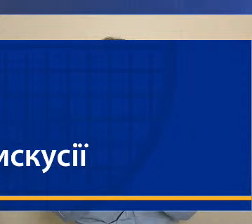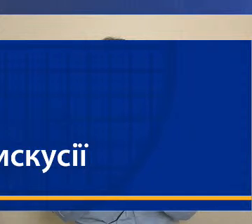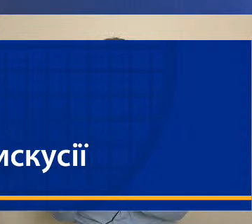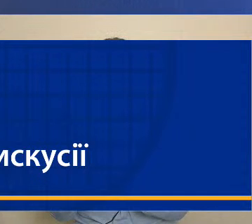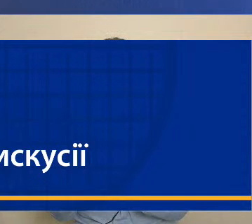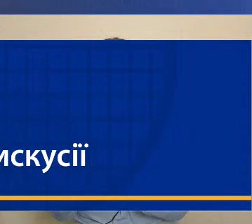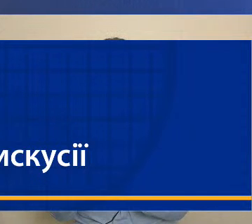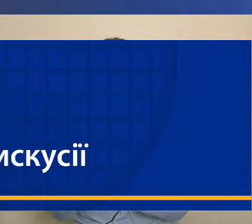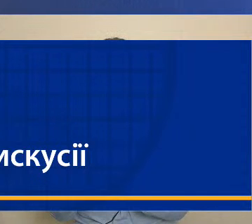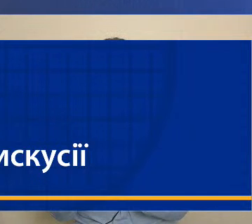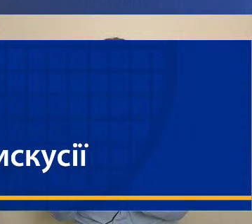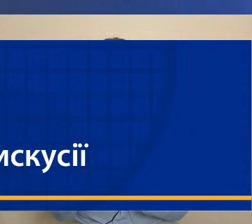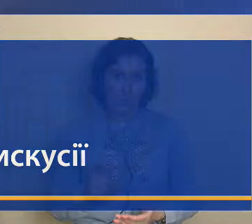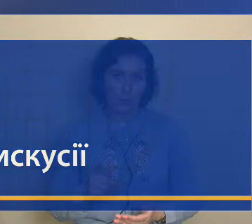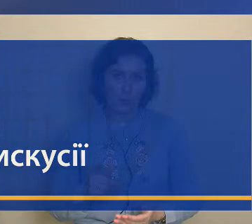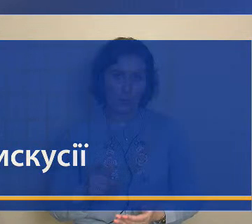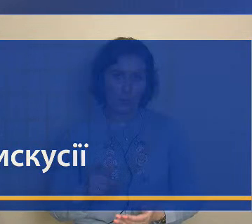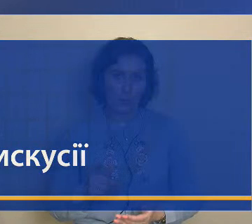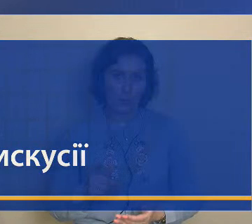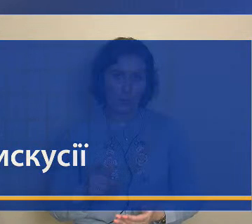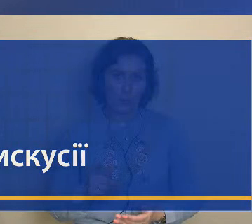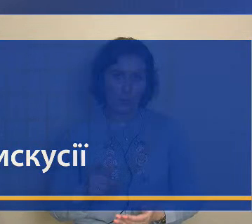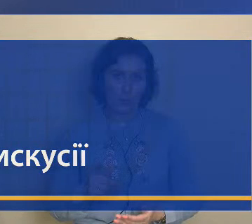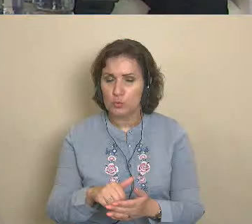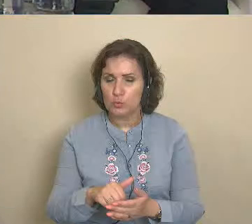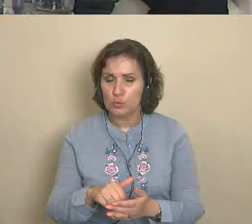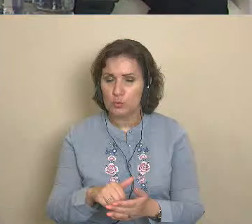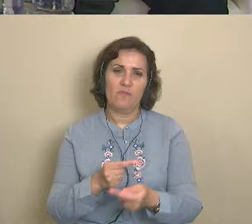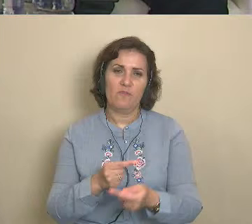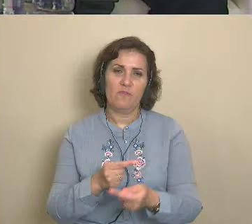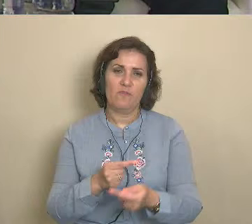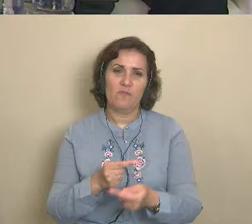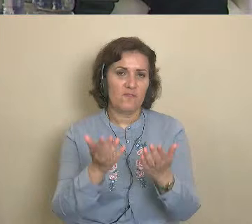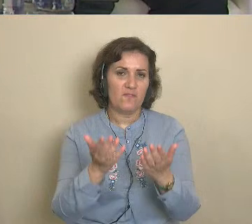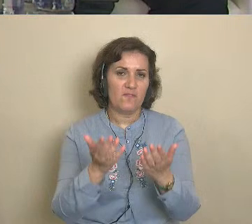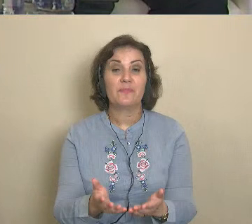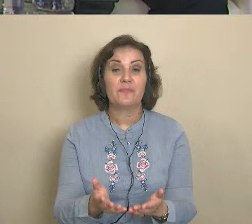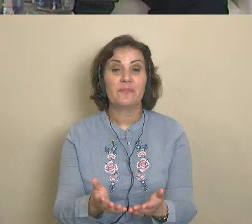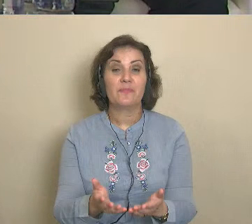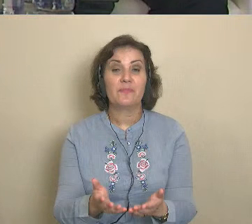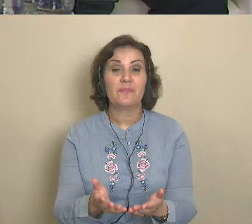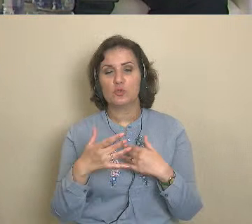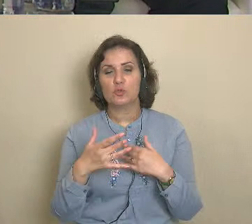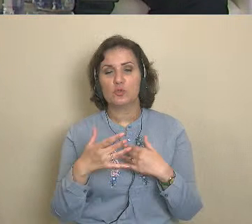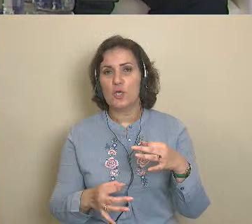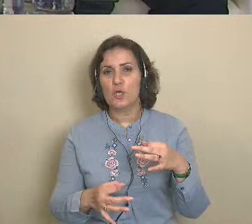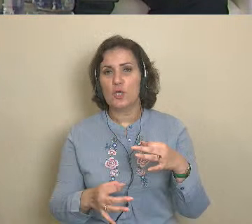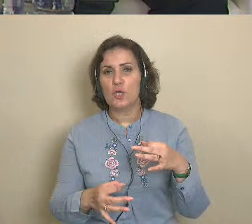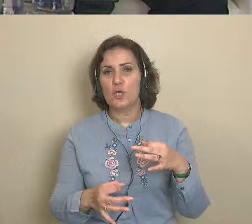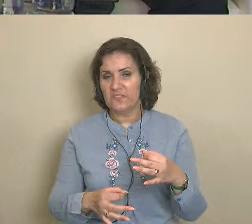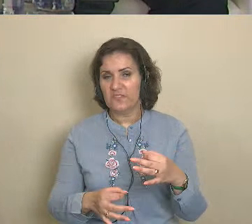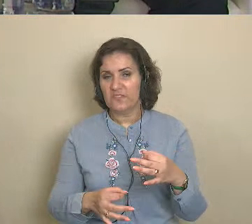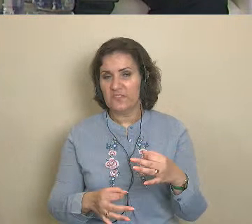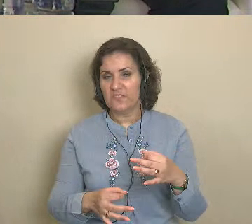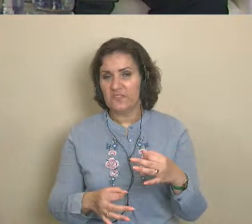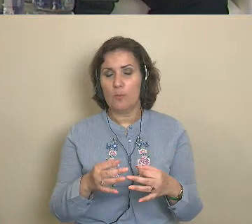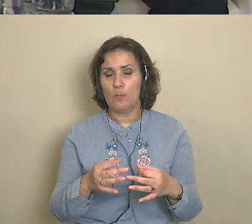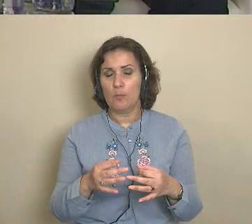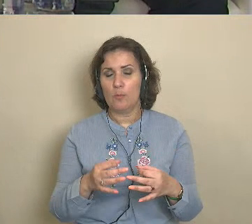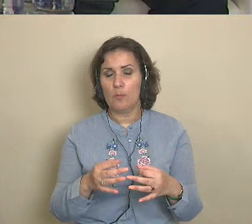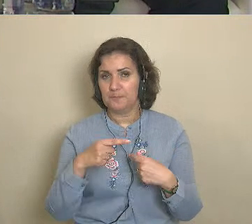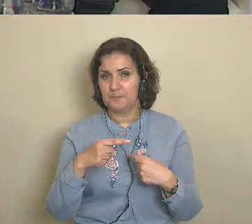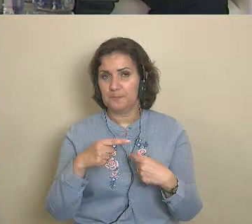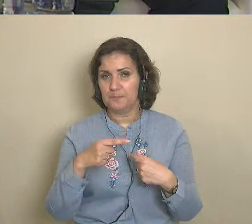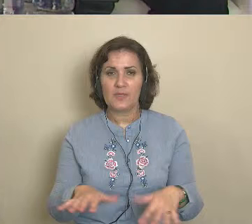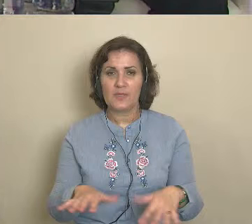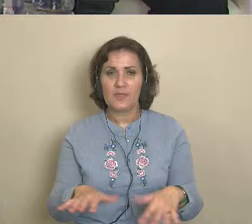communities where they reside. Mr. Pavlov, going back to you, as for the courts,